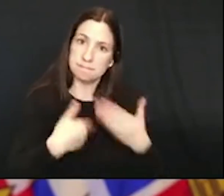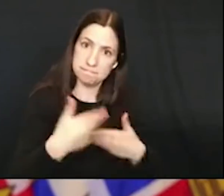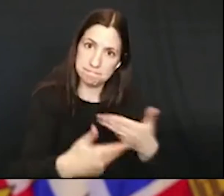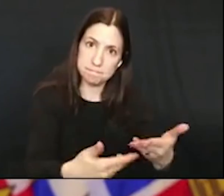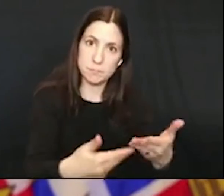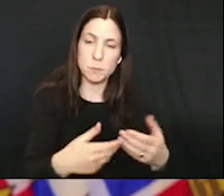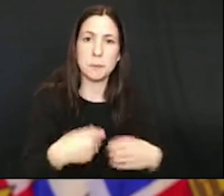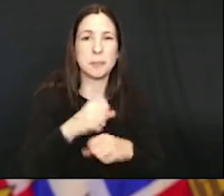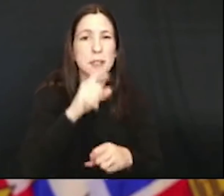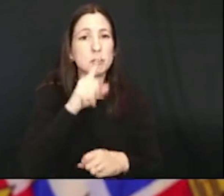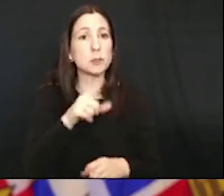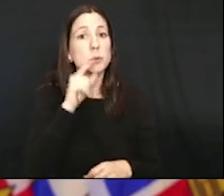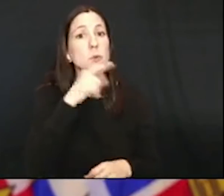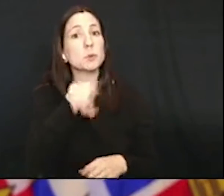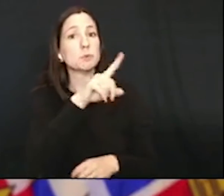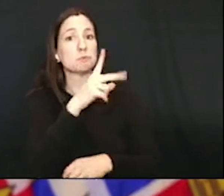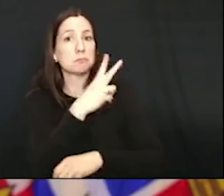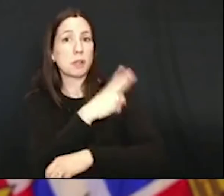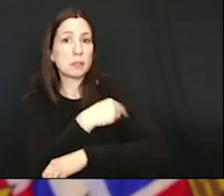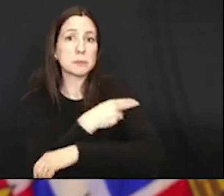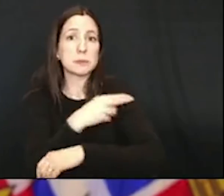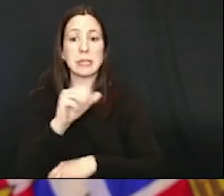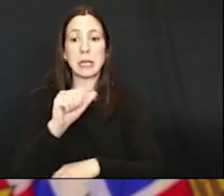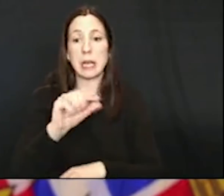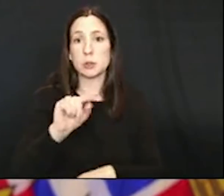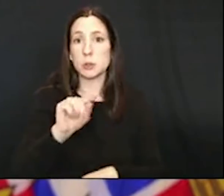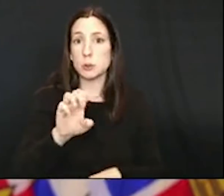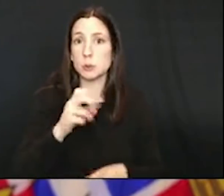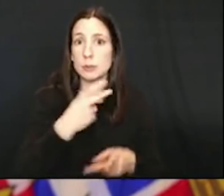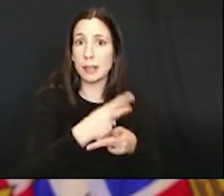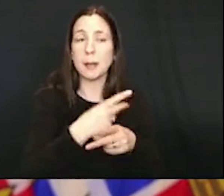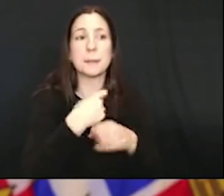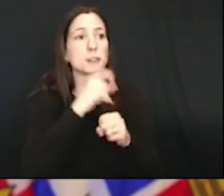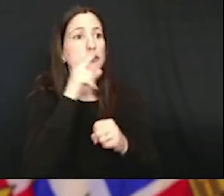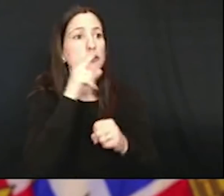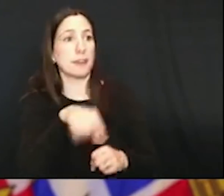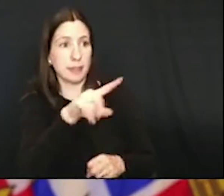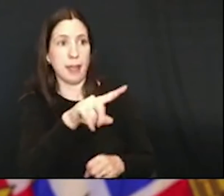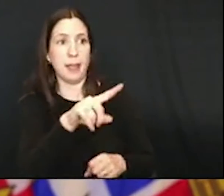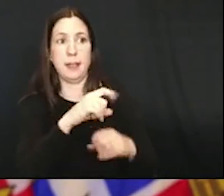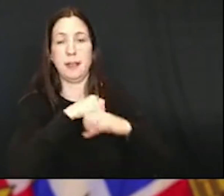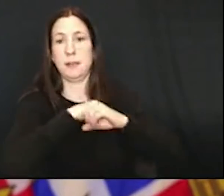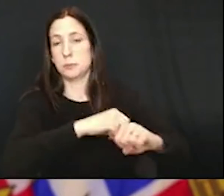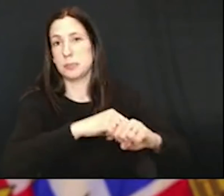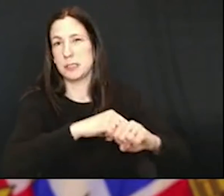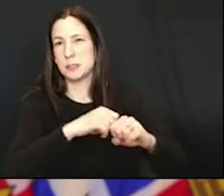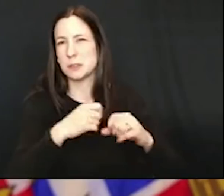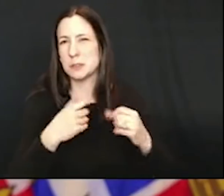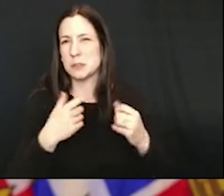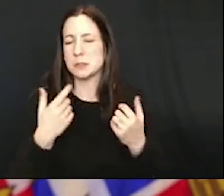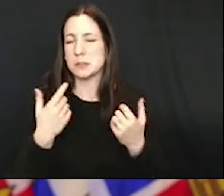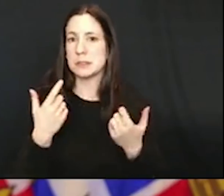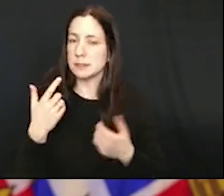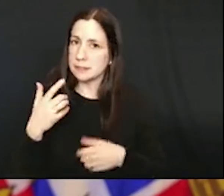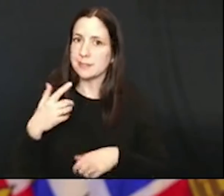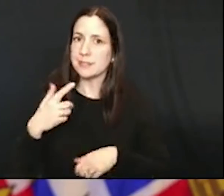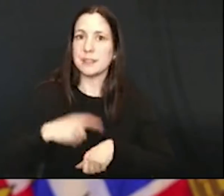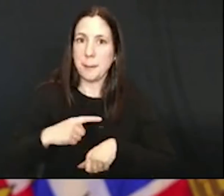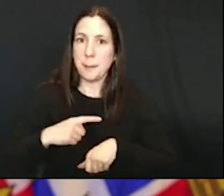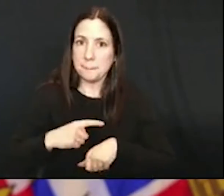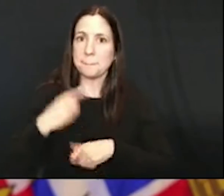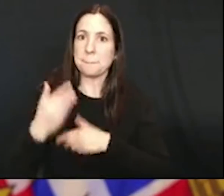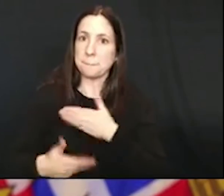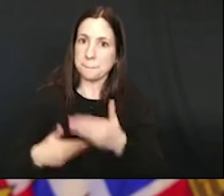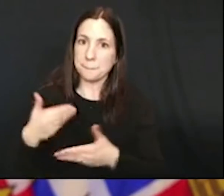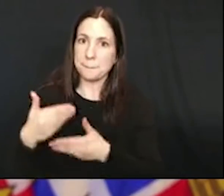as well is protected so that we can provide care to everybody. So, these are things that take time, and now that